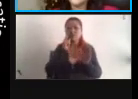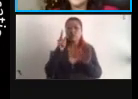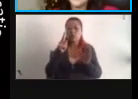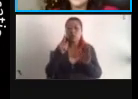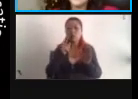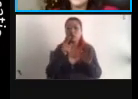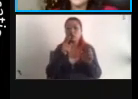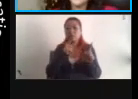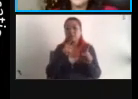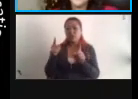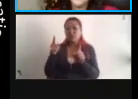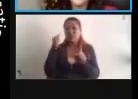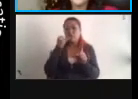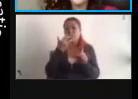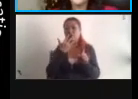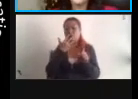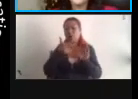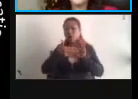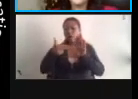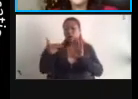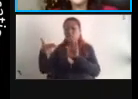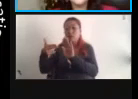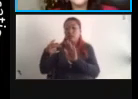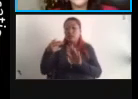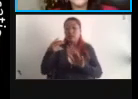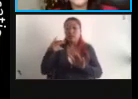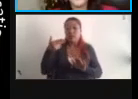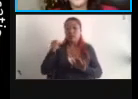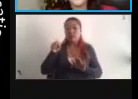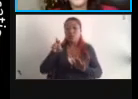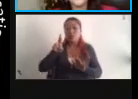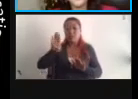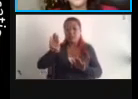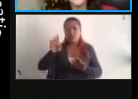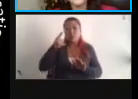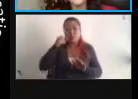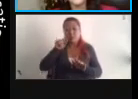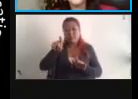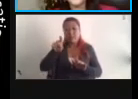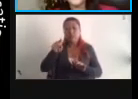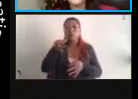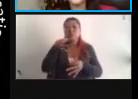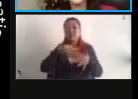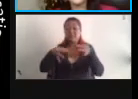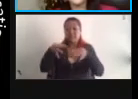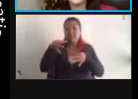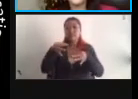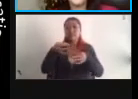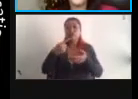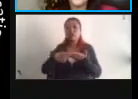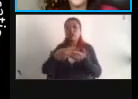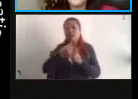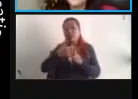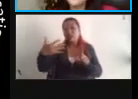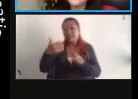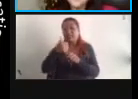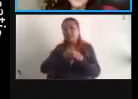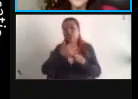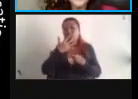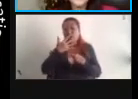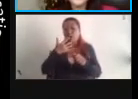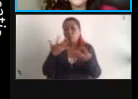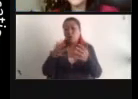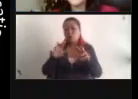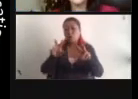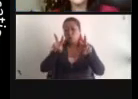HSRB, it would look like this. And rather than spend any detailed time talking about each of them or the color codes, I just wanted you to look at the landscape.